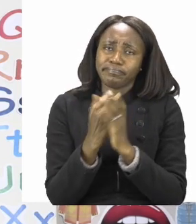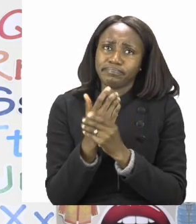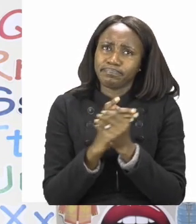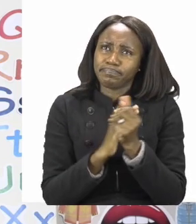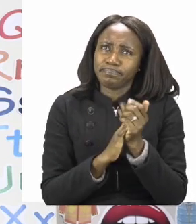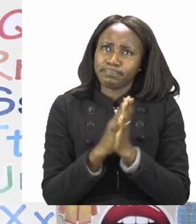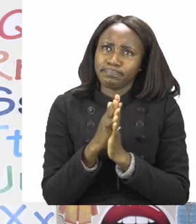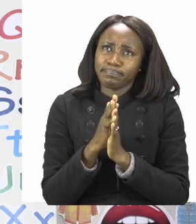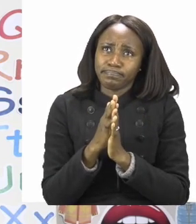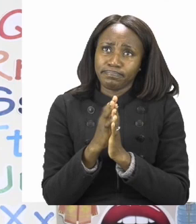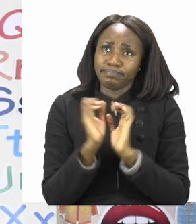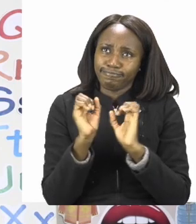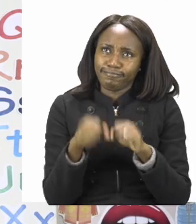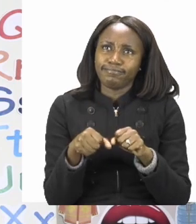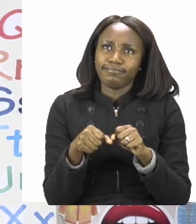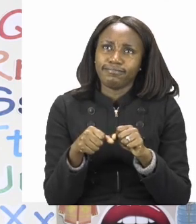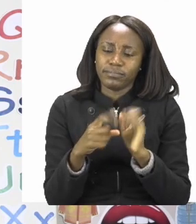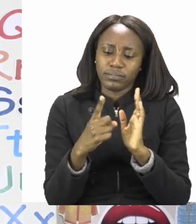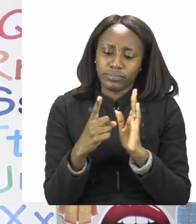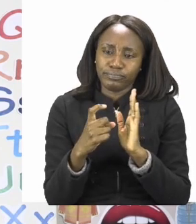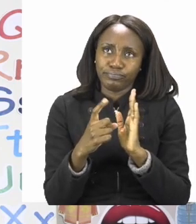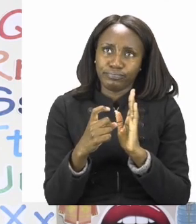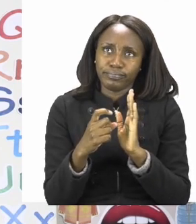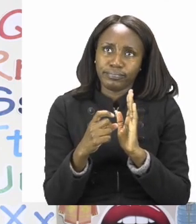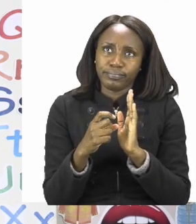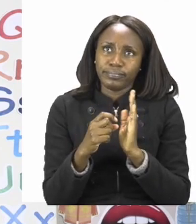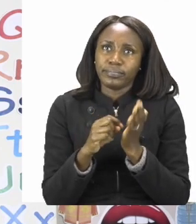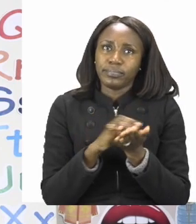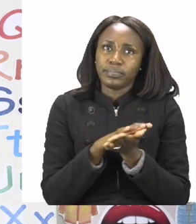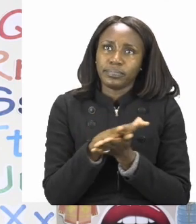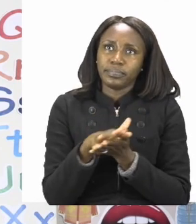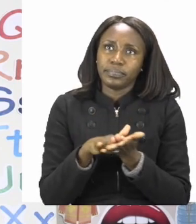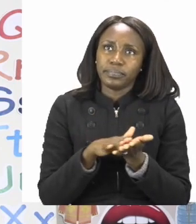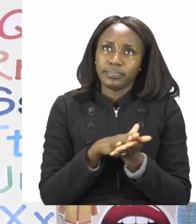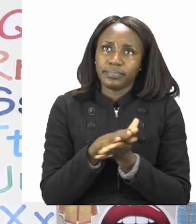your sanitizer and rub some inside your hand,